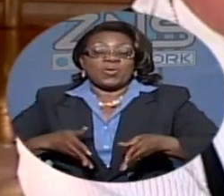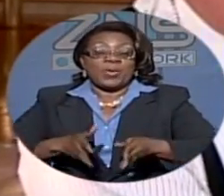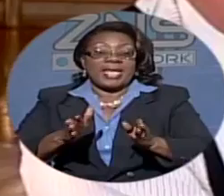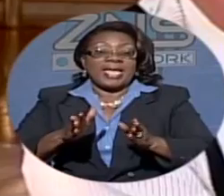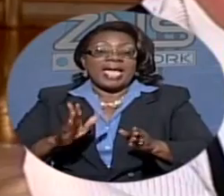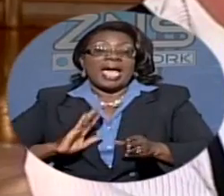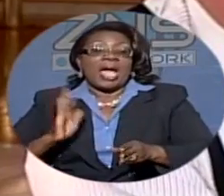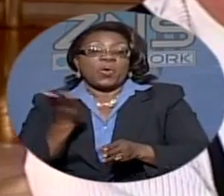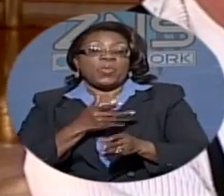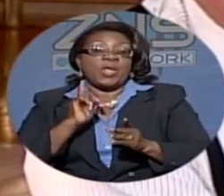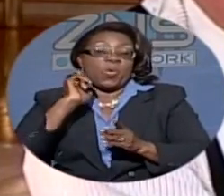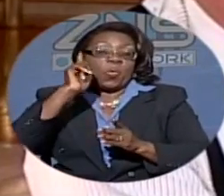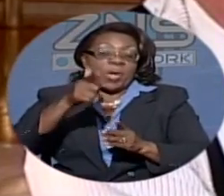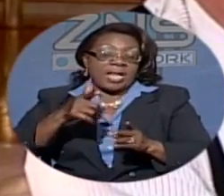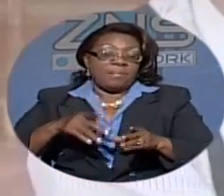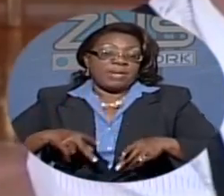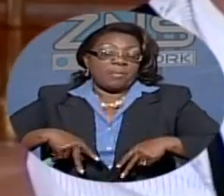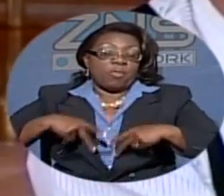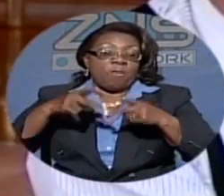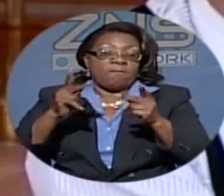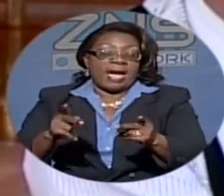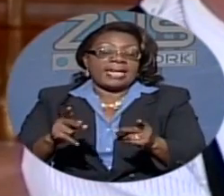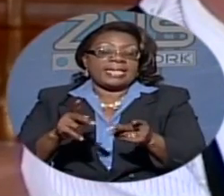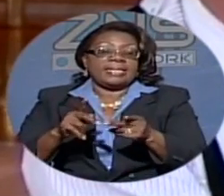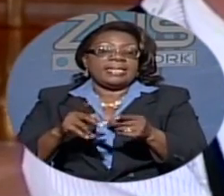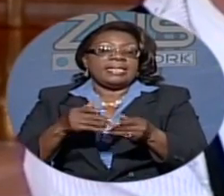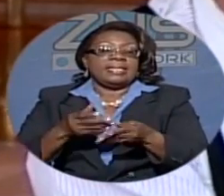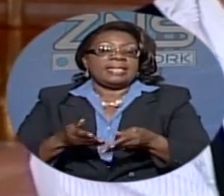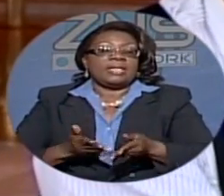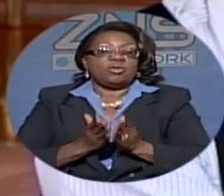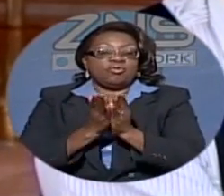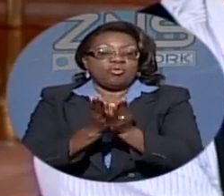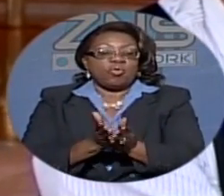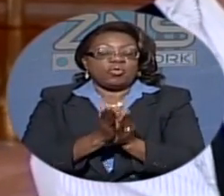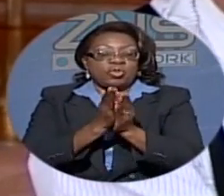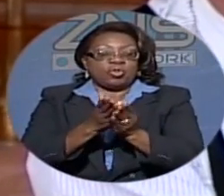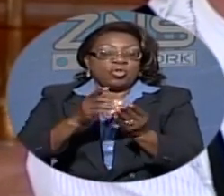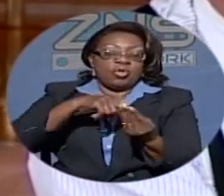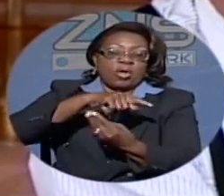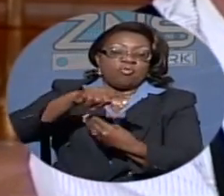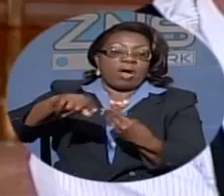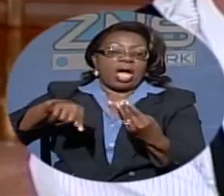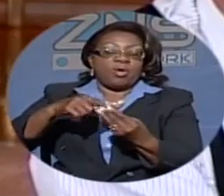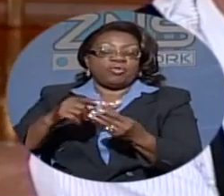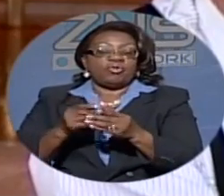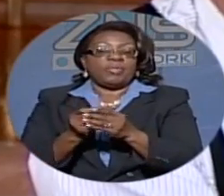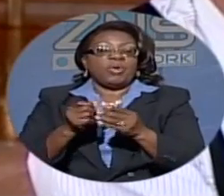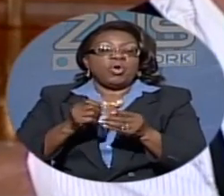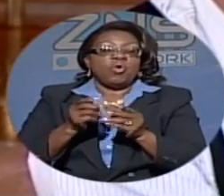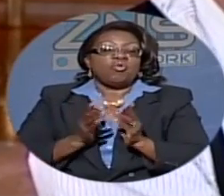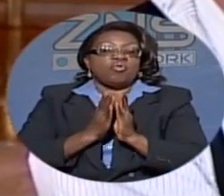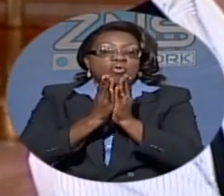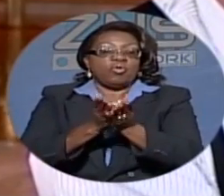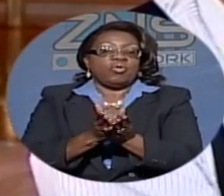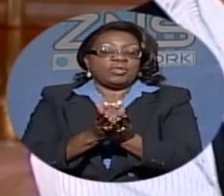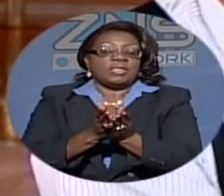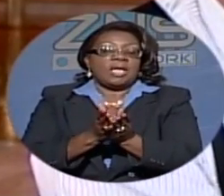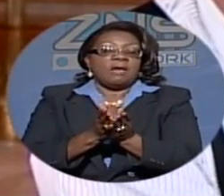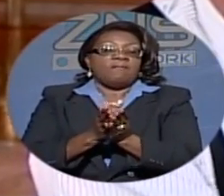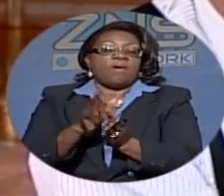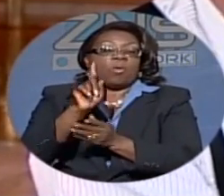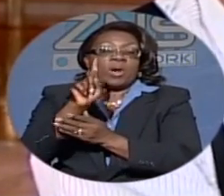lifeline back over to the coast. Right now, you can do a round-trip cruise for $160.